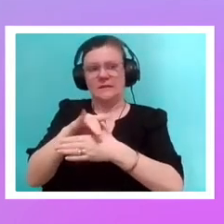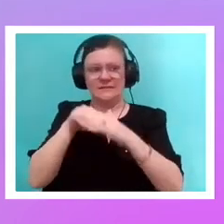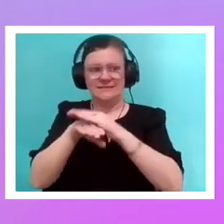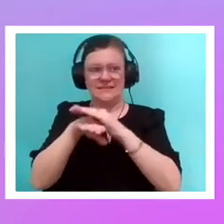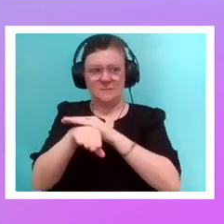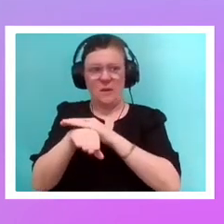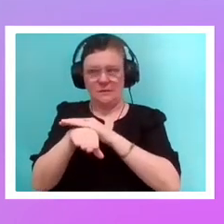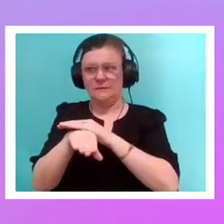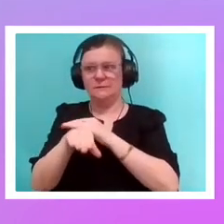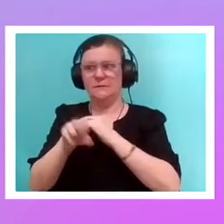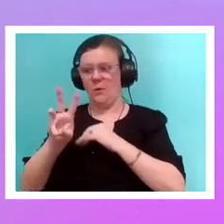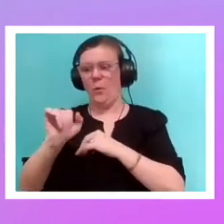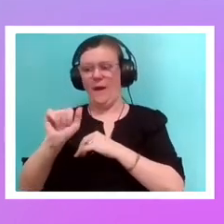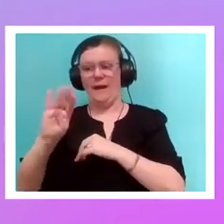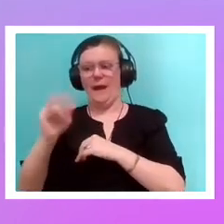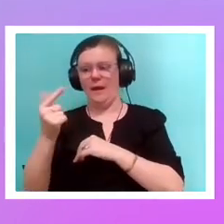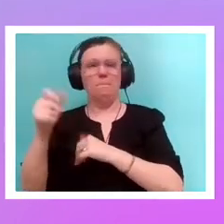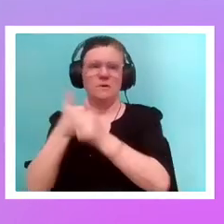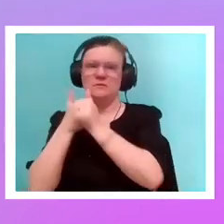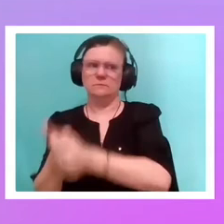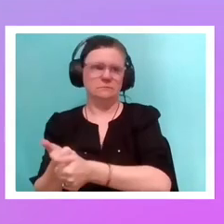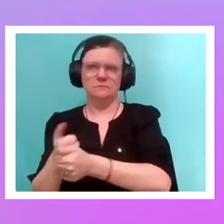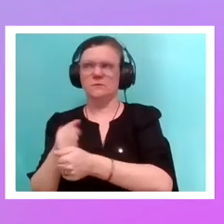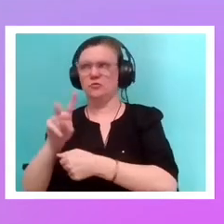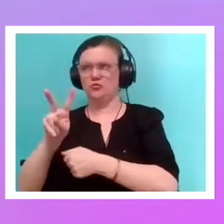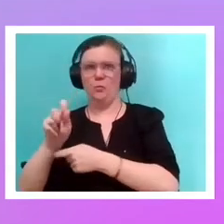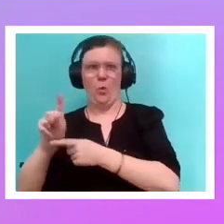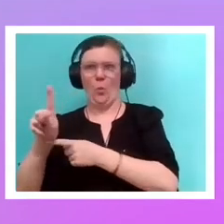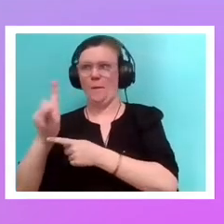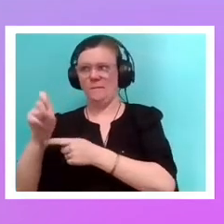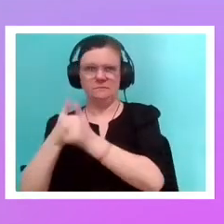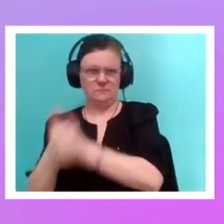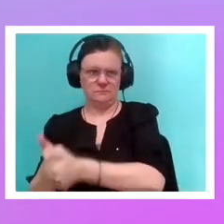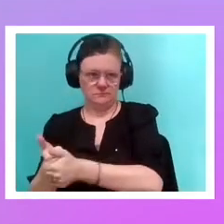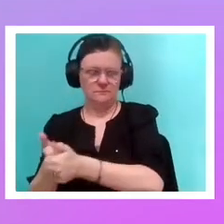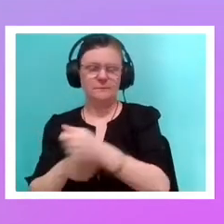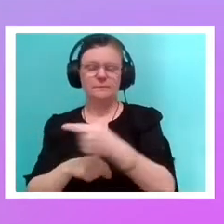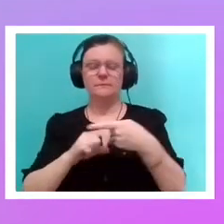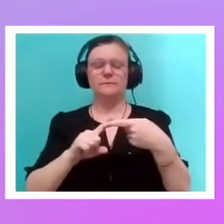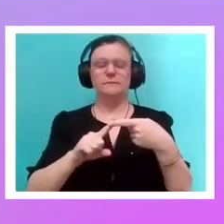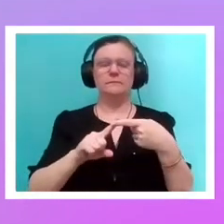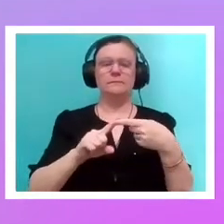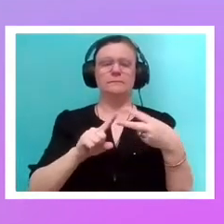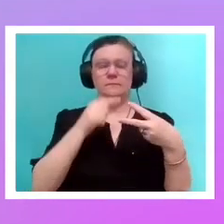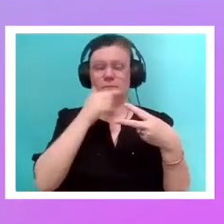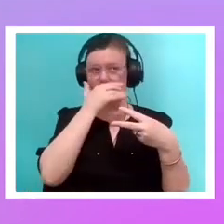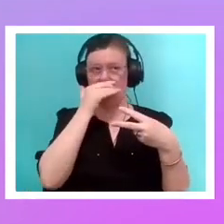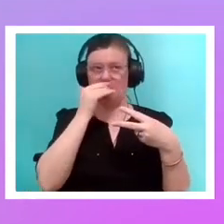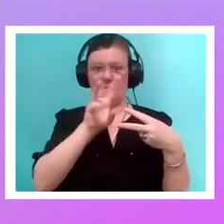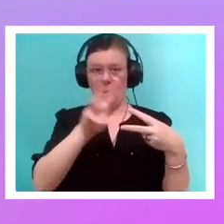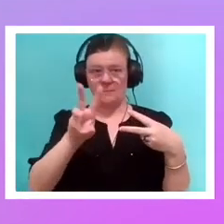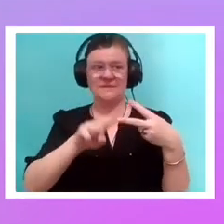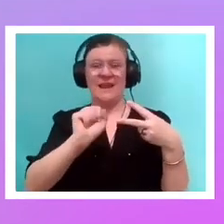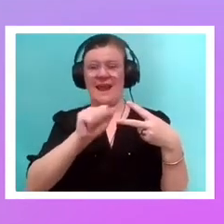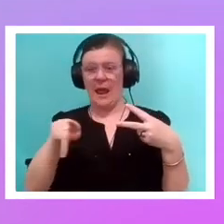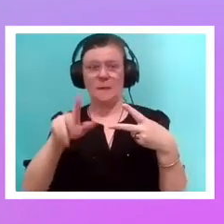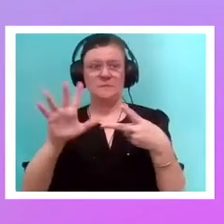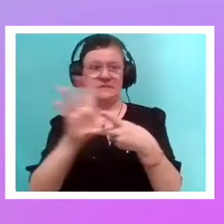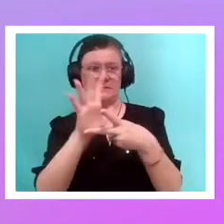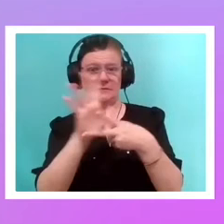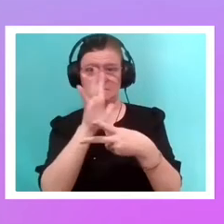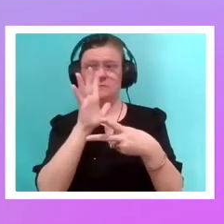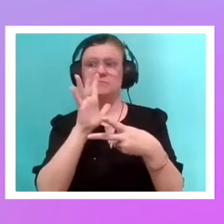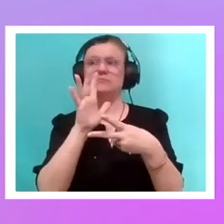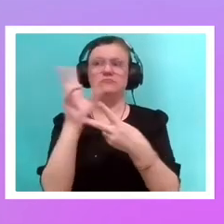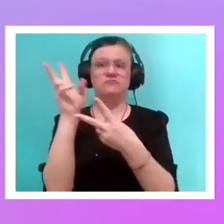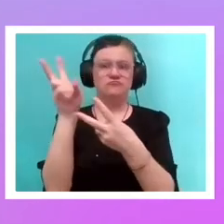or WCAG, version 2.1 to level AA. They need to make sure their websites, apps and documents are